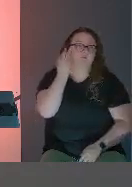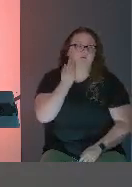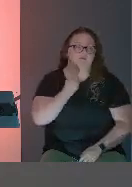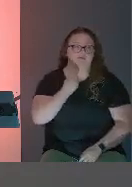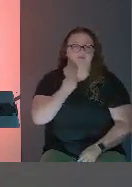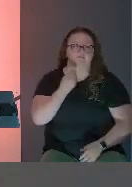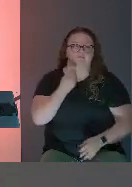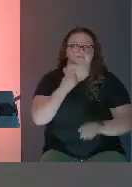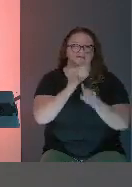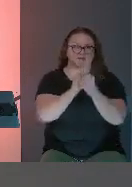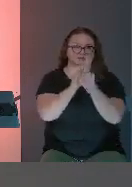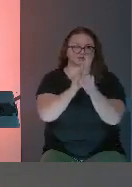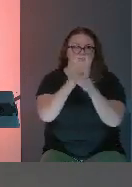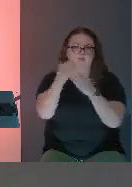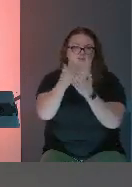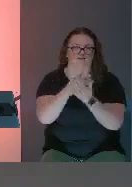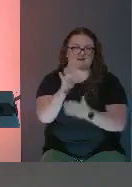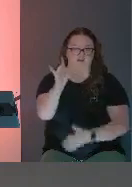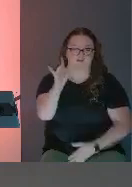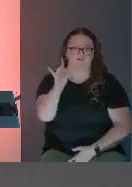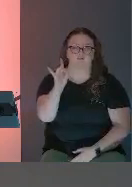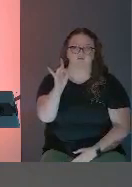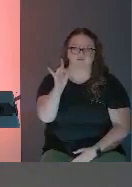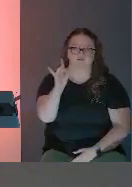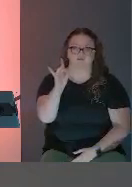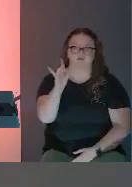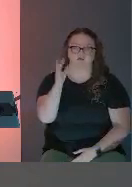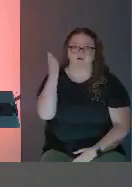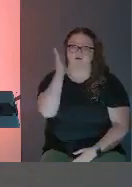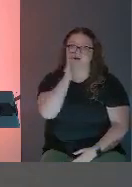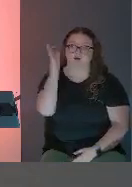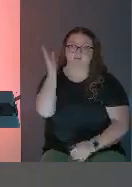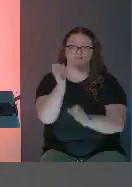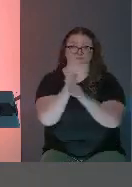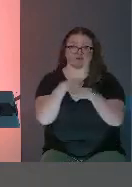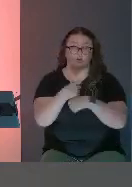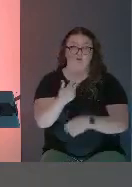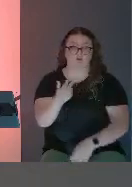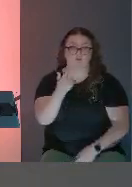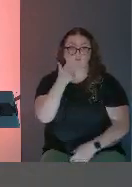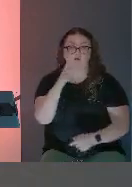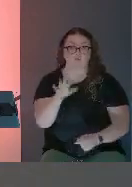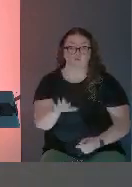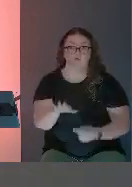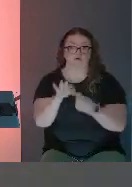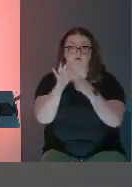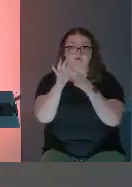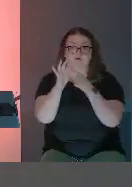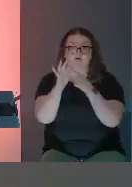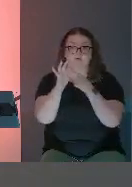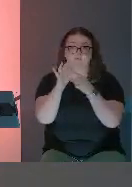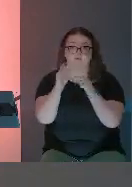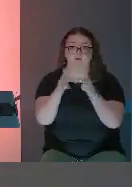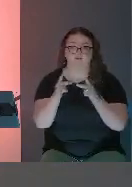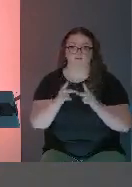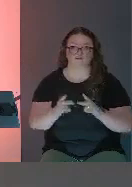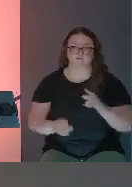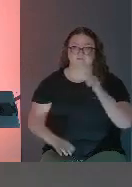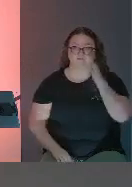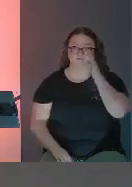ordained 3 very unique institutions in bringing about order. The first and foremost is